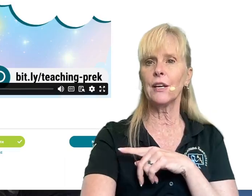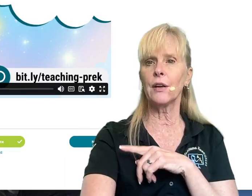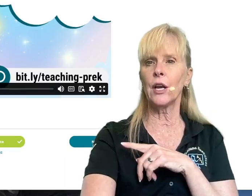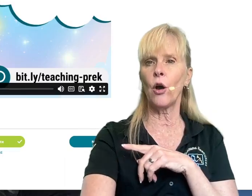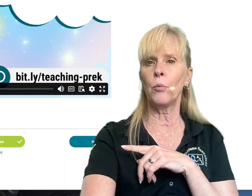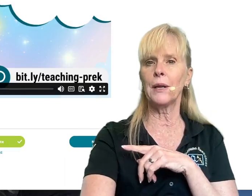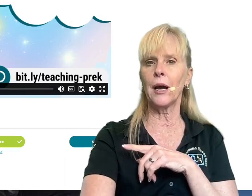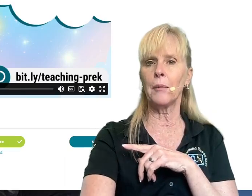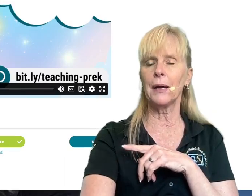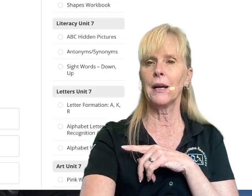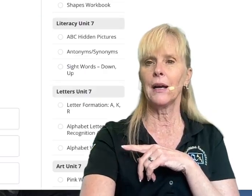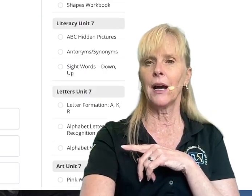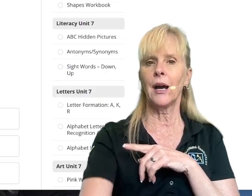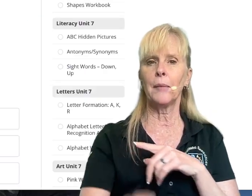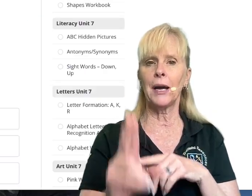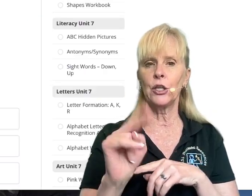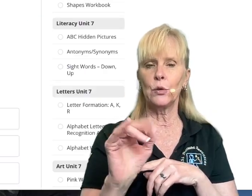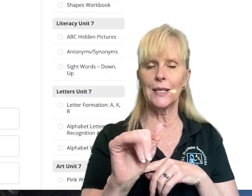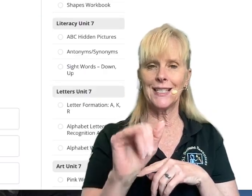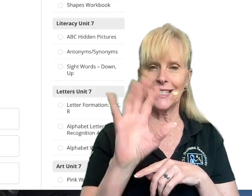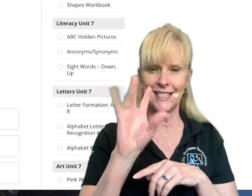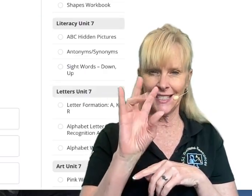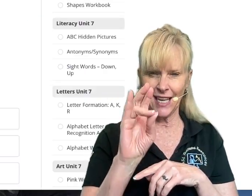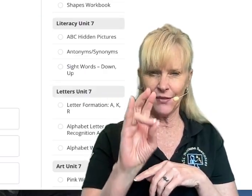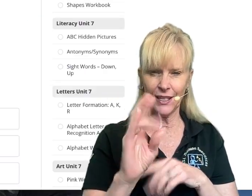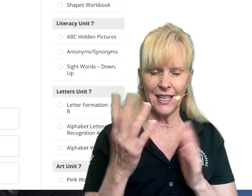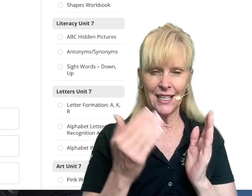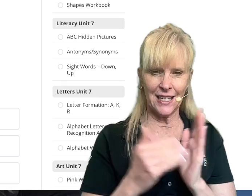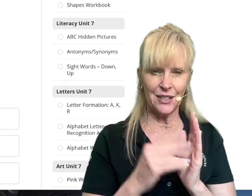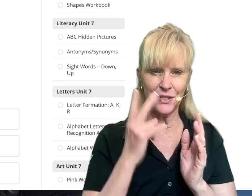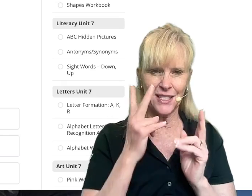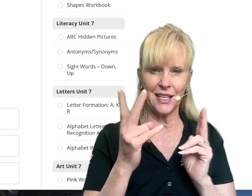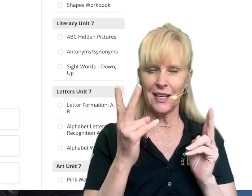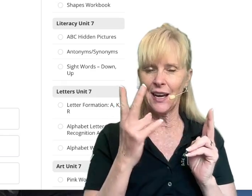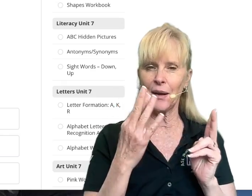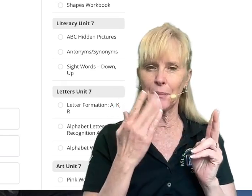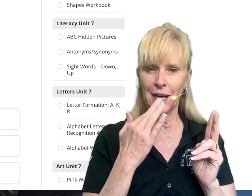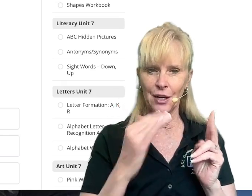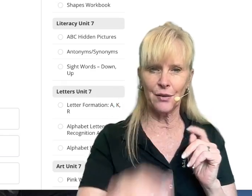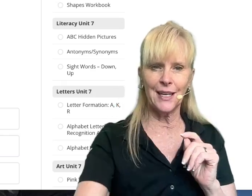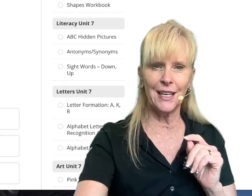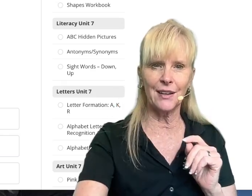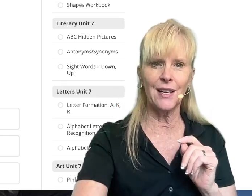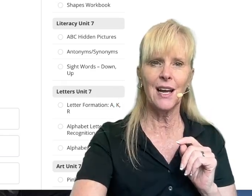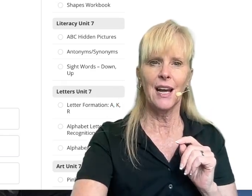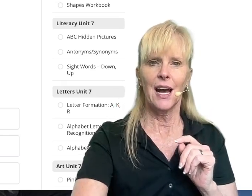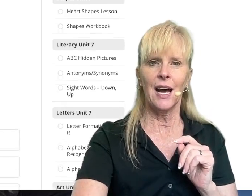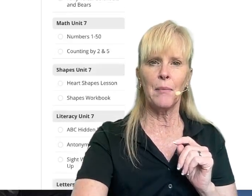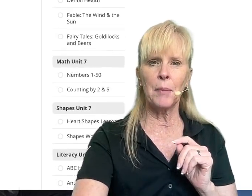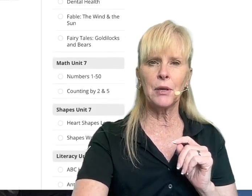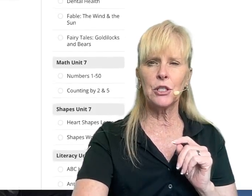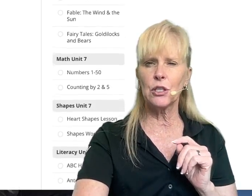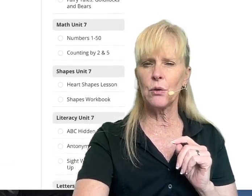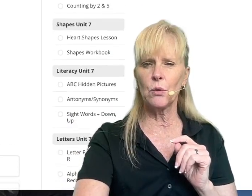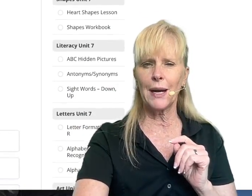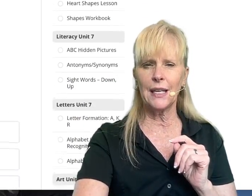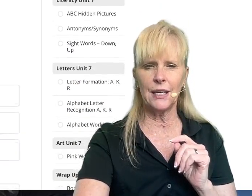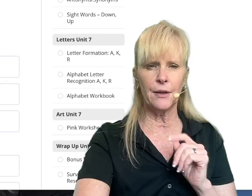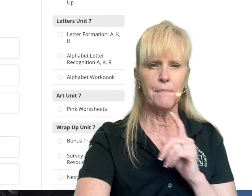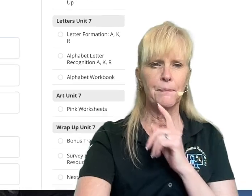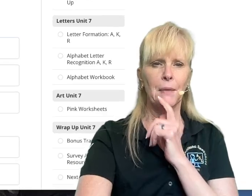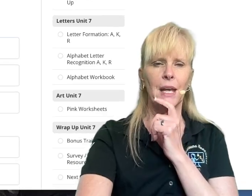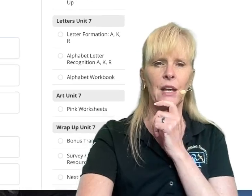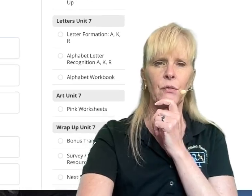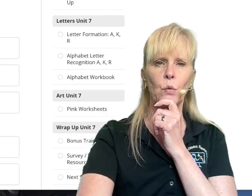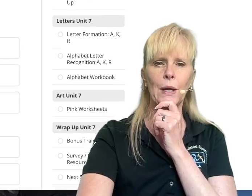go over here and open up a unit 7. Again, you see color right here. I'm going to show you right